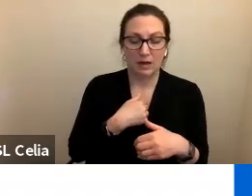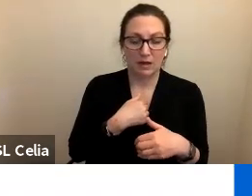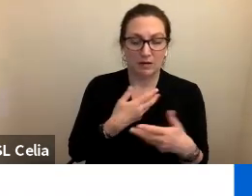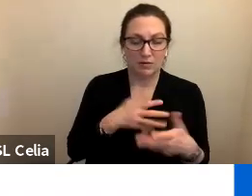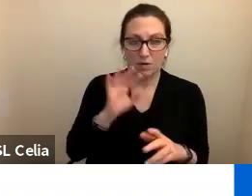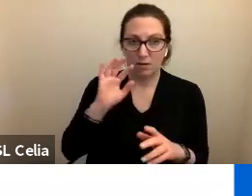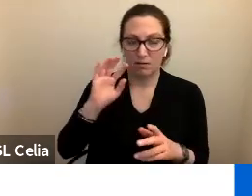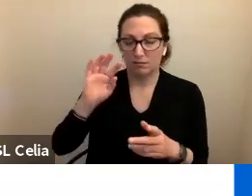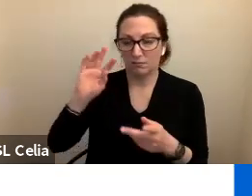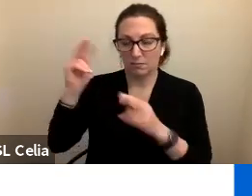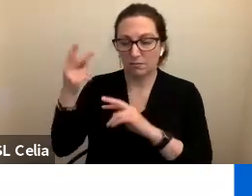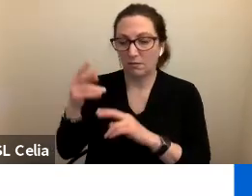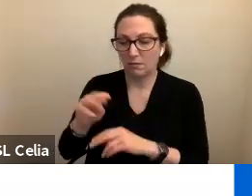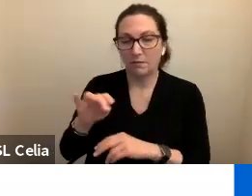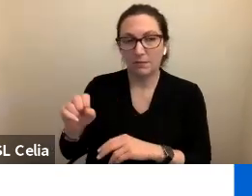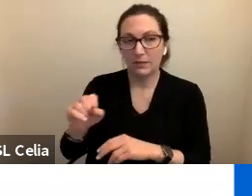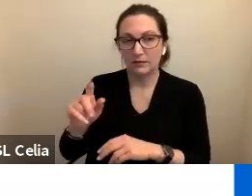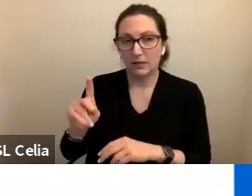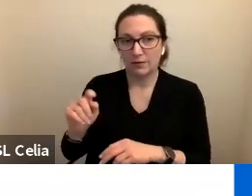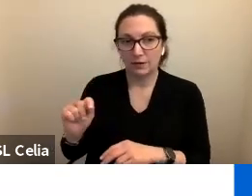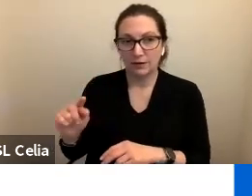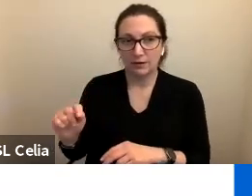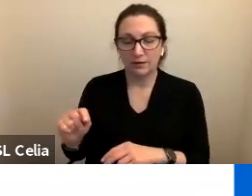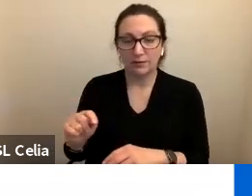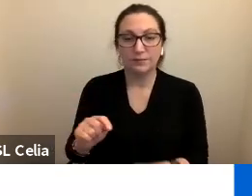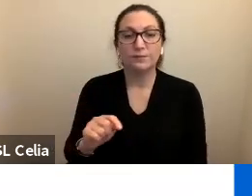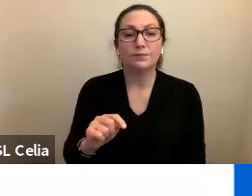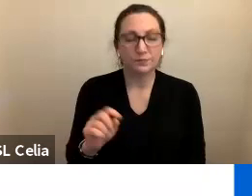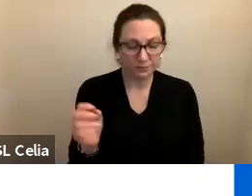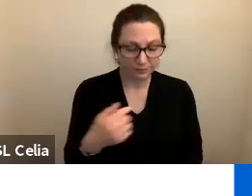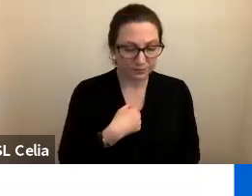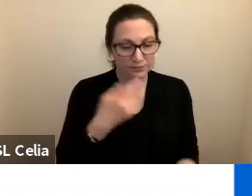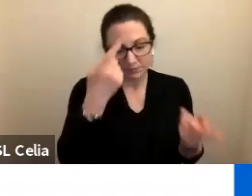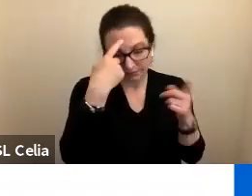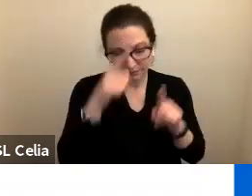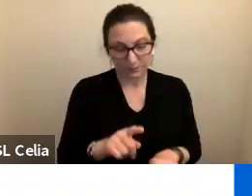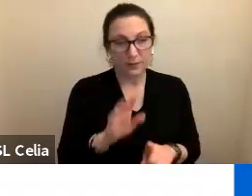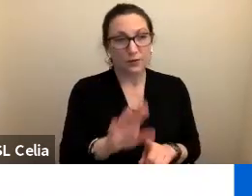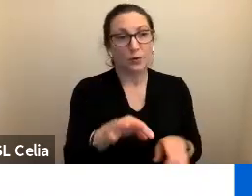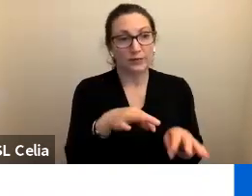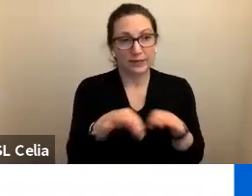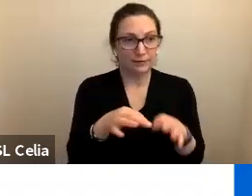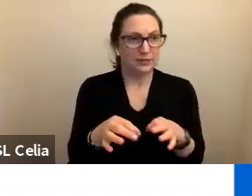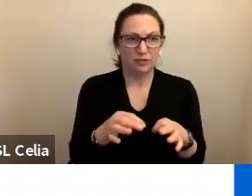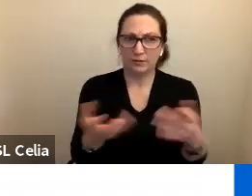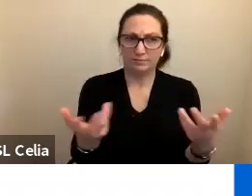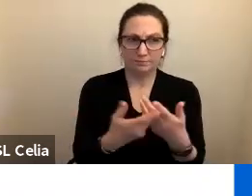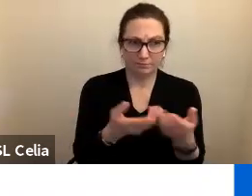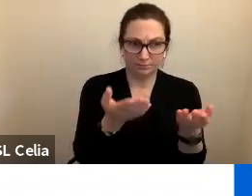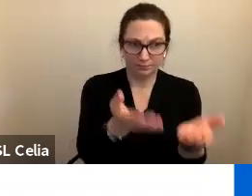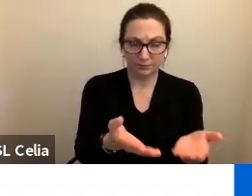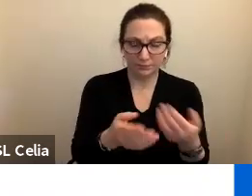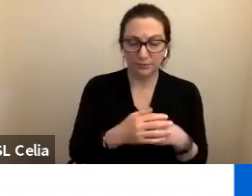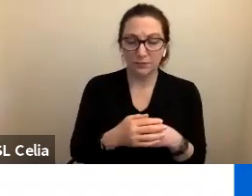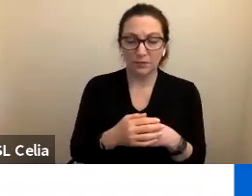mouth. No, I appreciate that, Dr. Tung. I agree that your definition is very aligned with what's here. I think when we